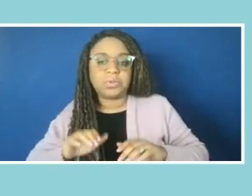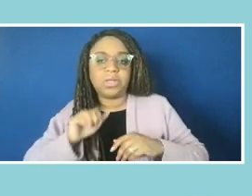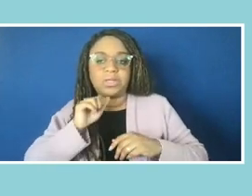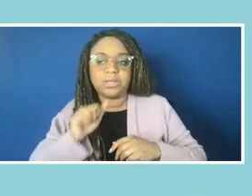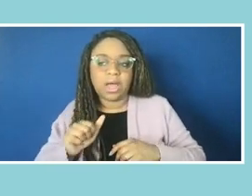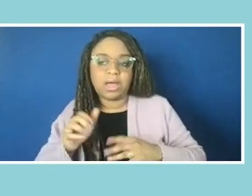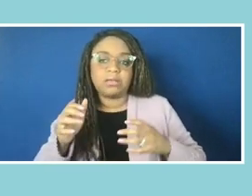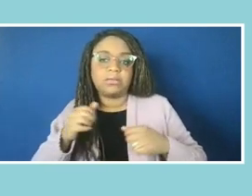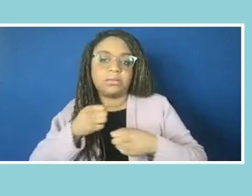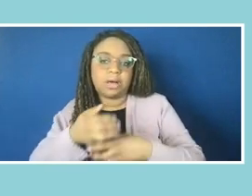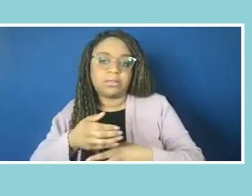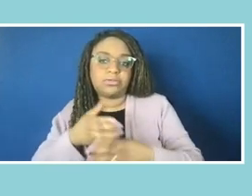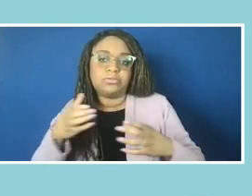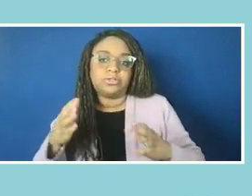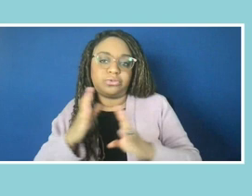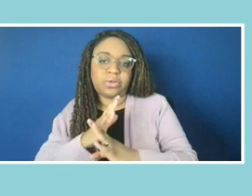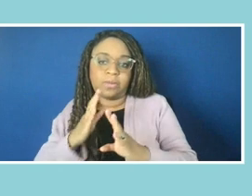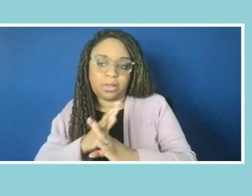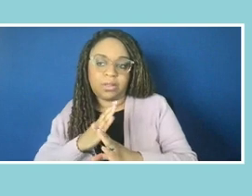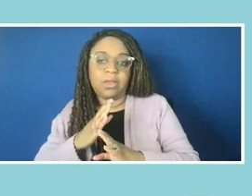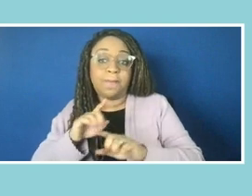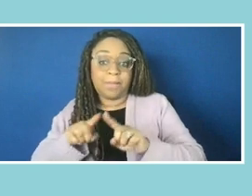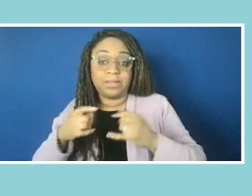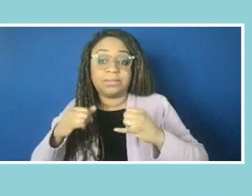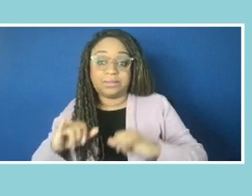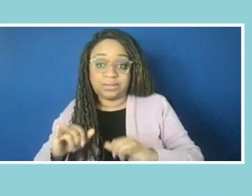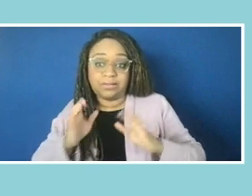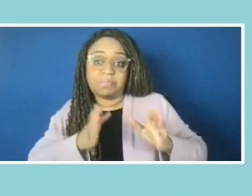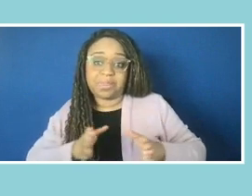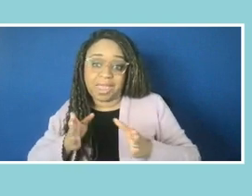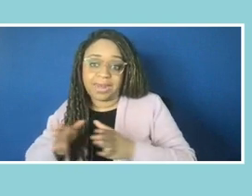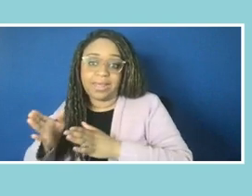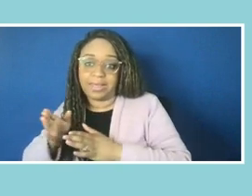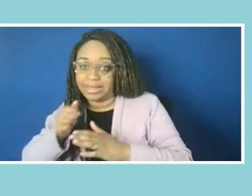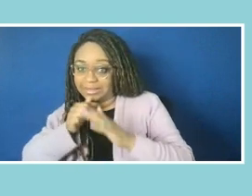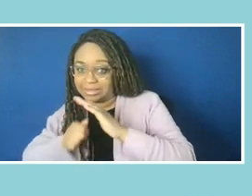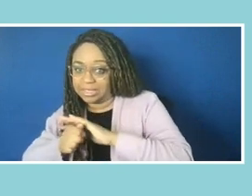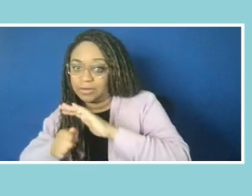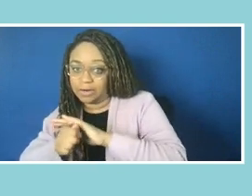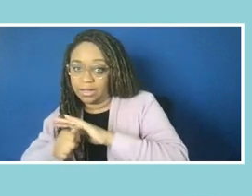that's one of the reasons why I would say, yeah, these events might not be happening in